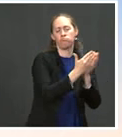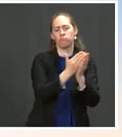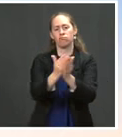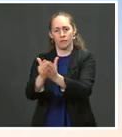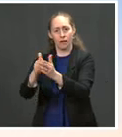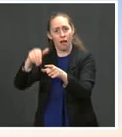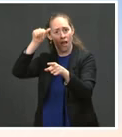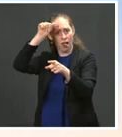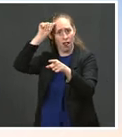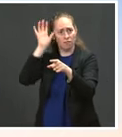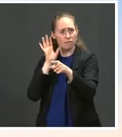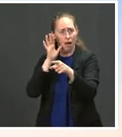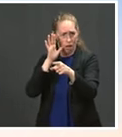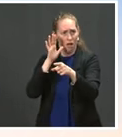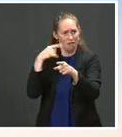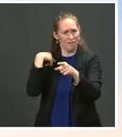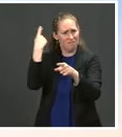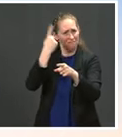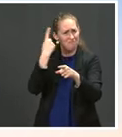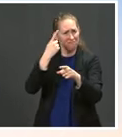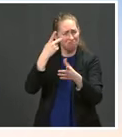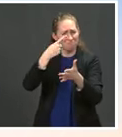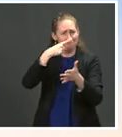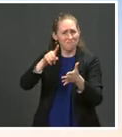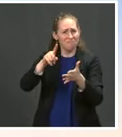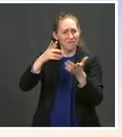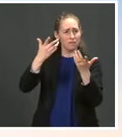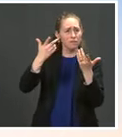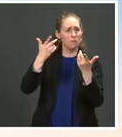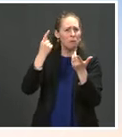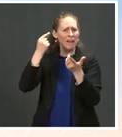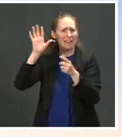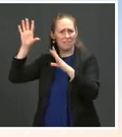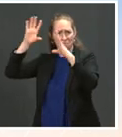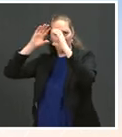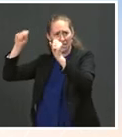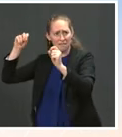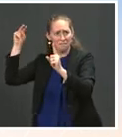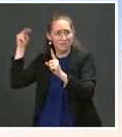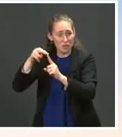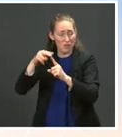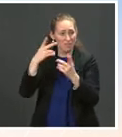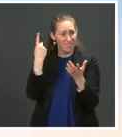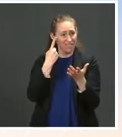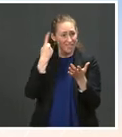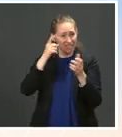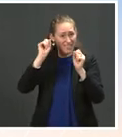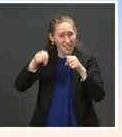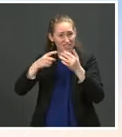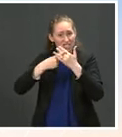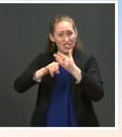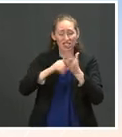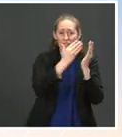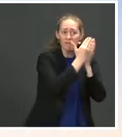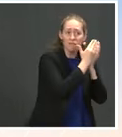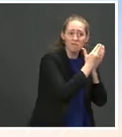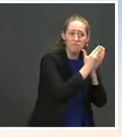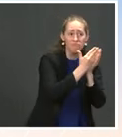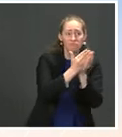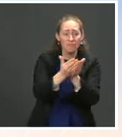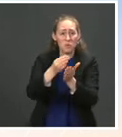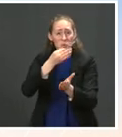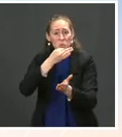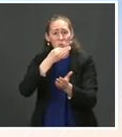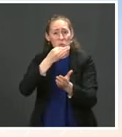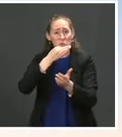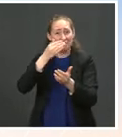of those requests and whether action is possible before the end of the summer tourist season. Well, we heard about this earlier